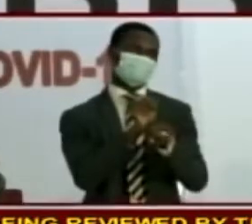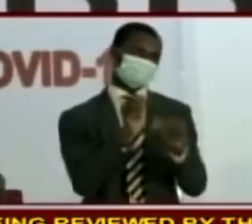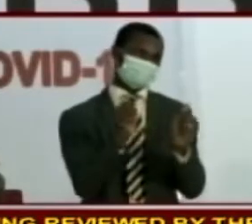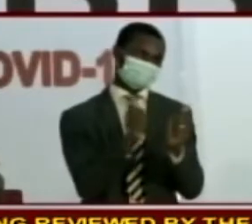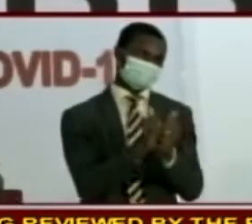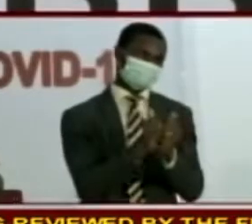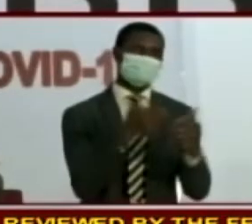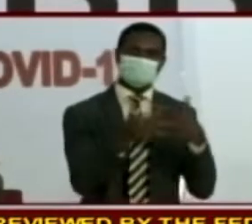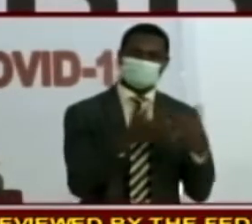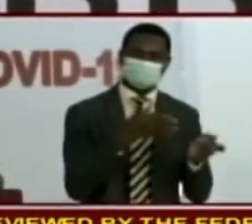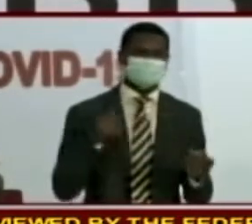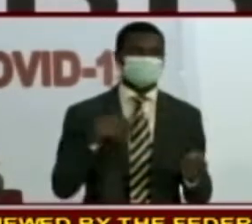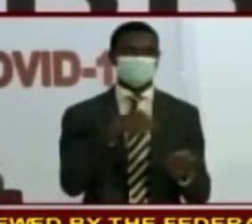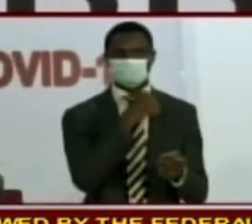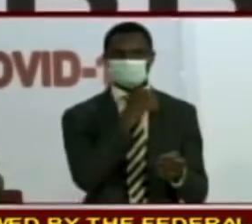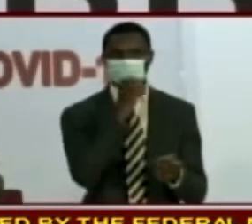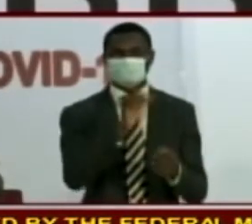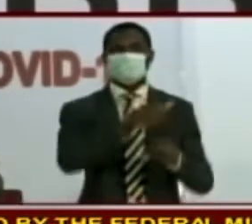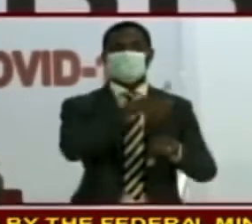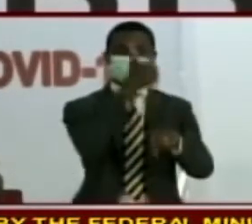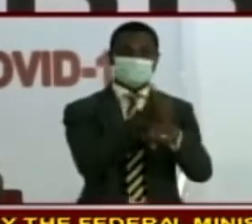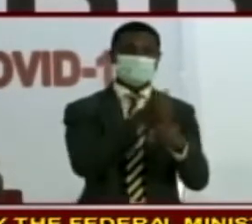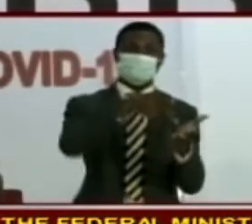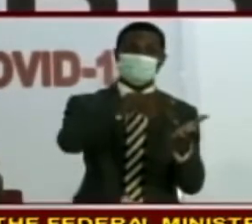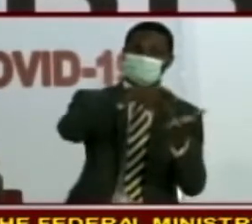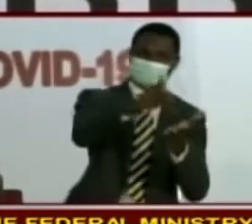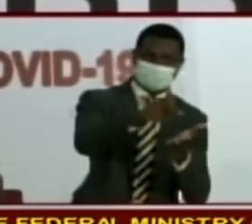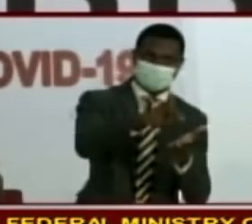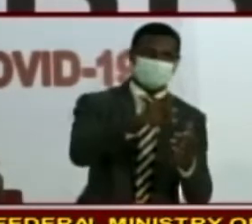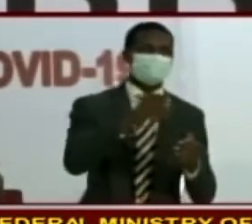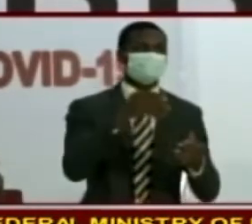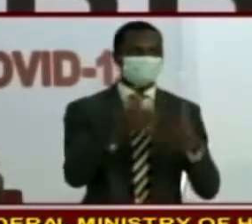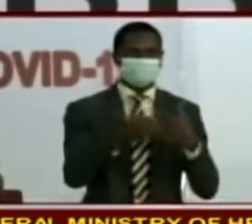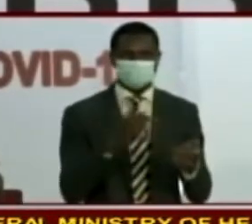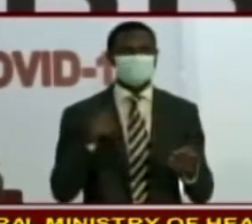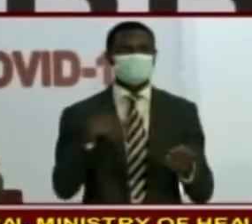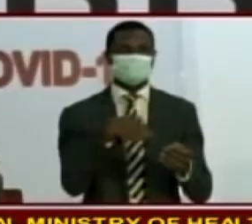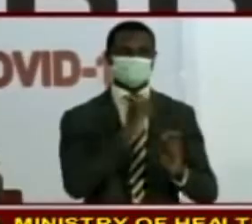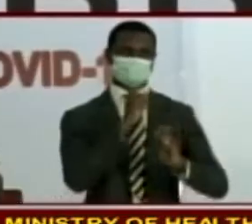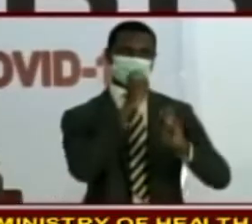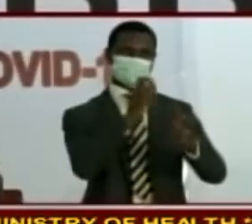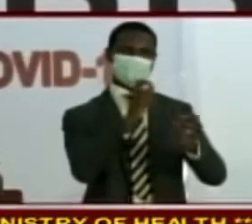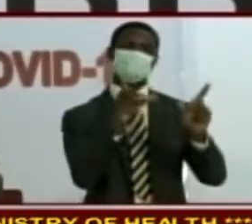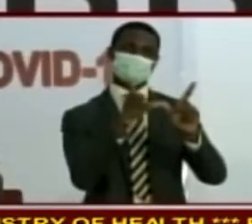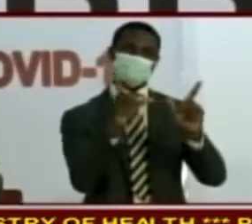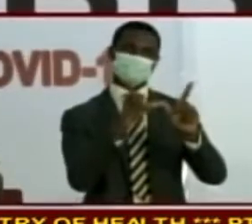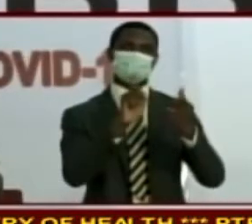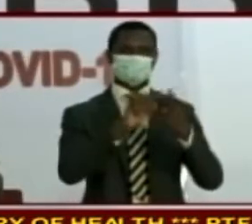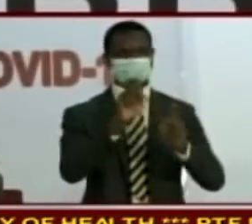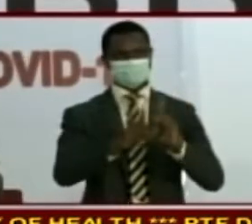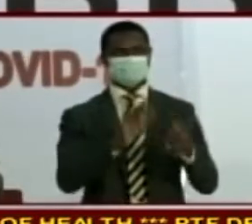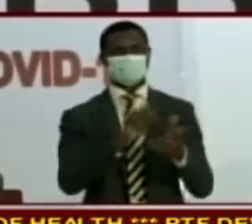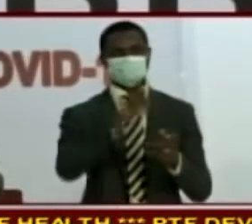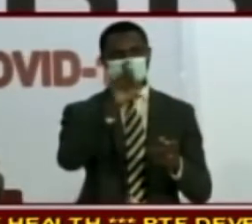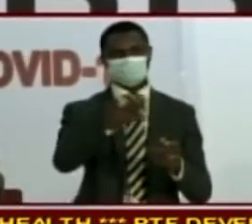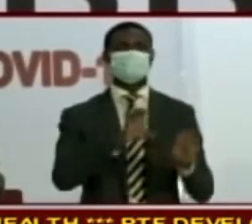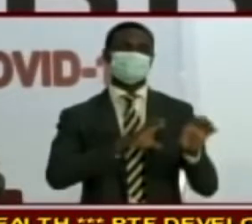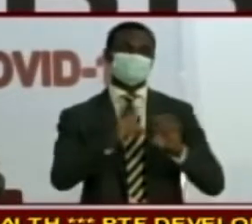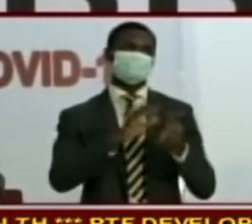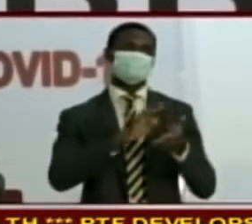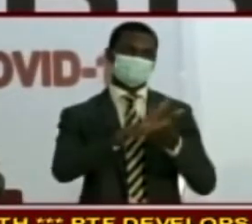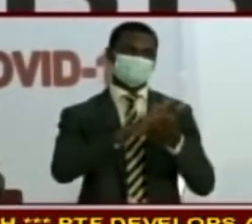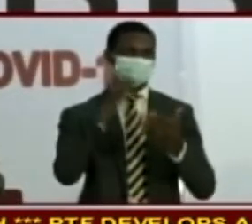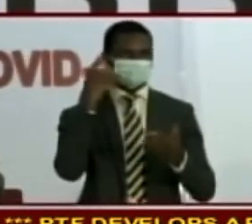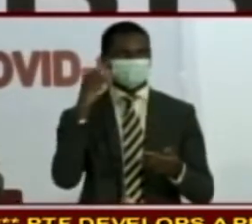da ga ainihin laisensi da ya samo daga ma'aikatan muhalli kafin ya bashi wannan aikin, don